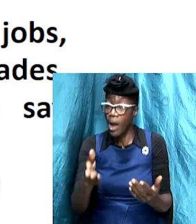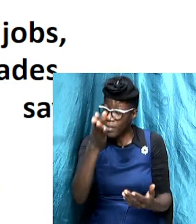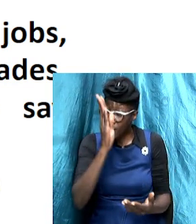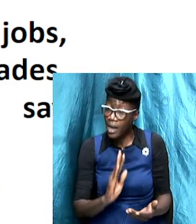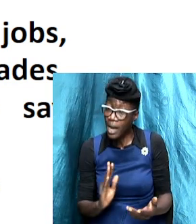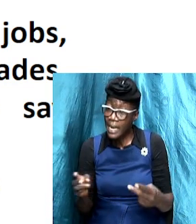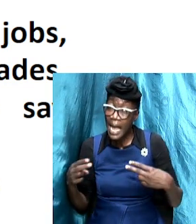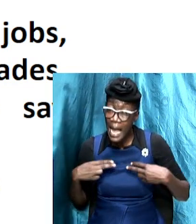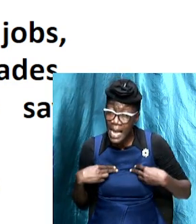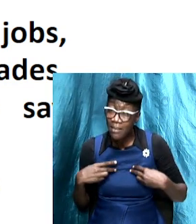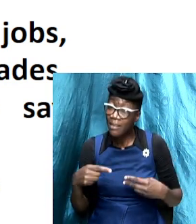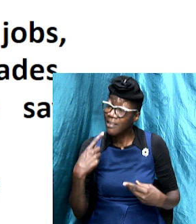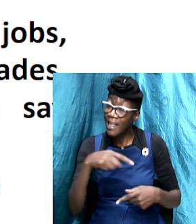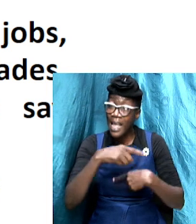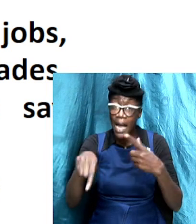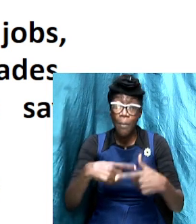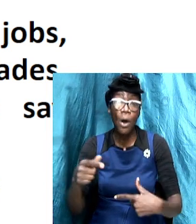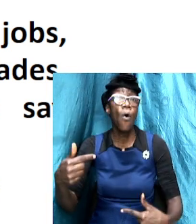me.